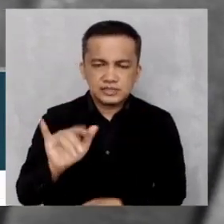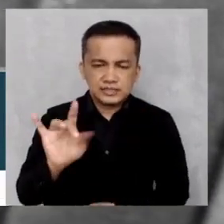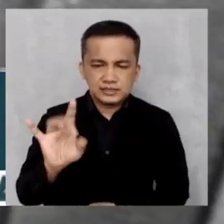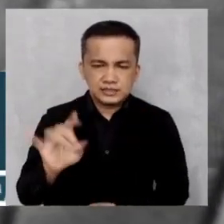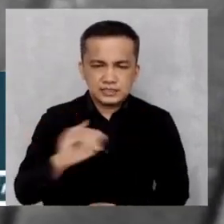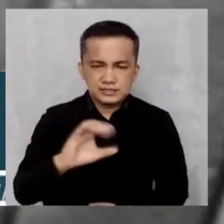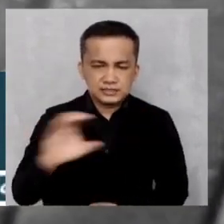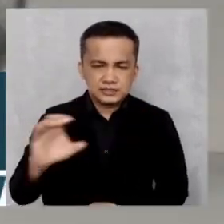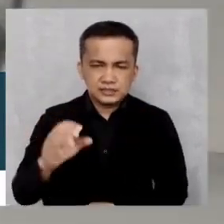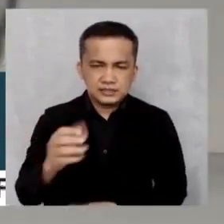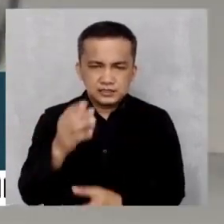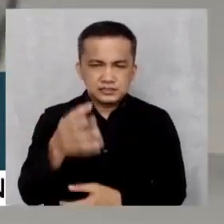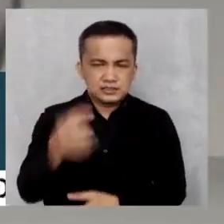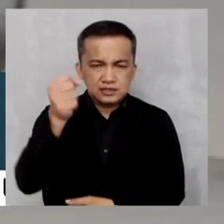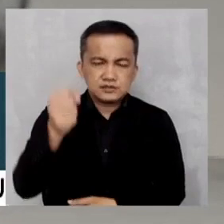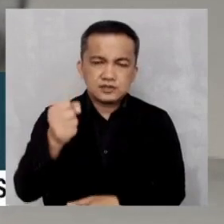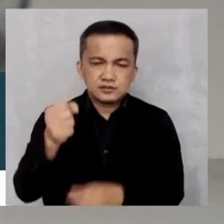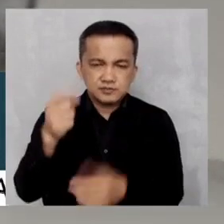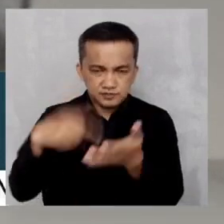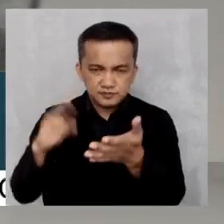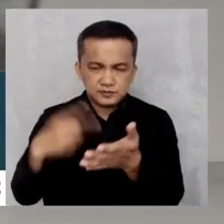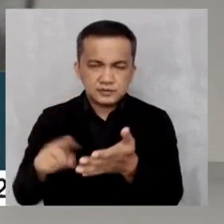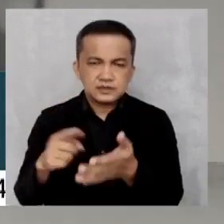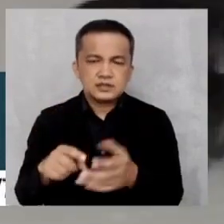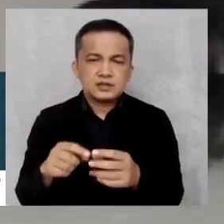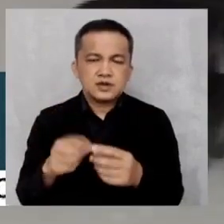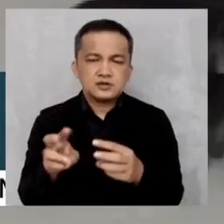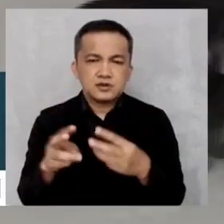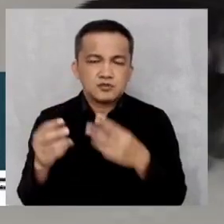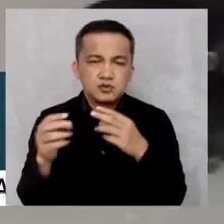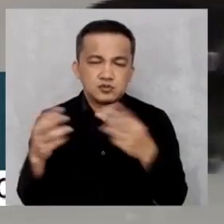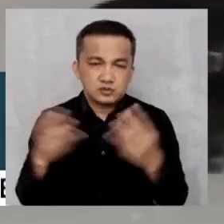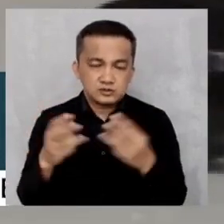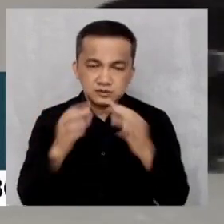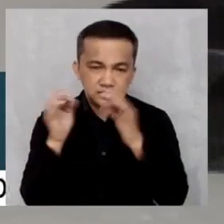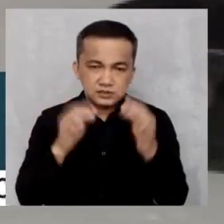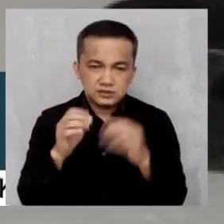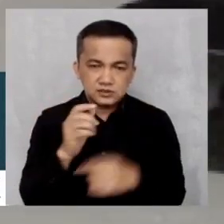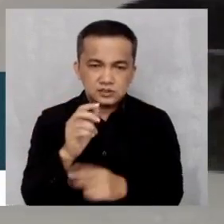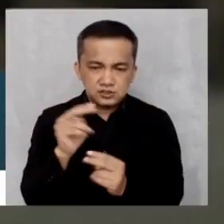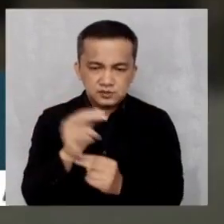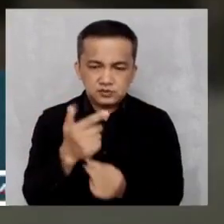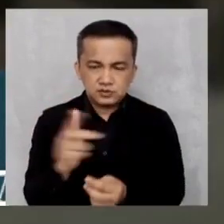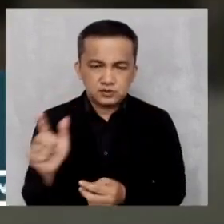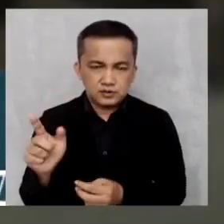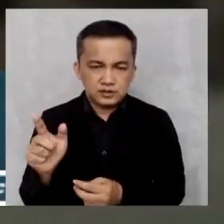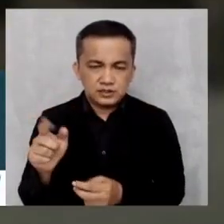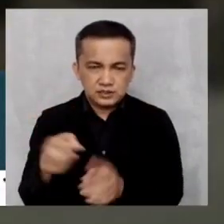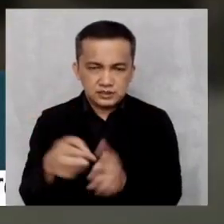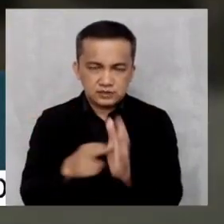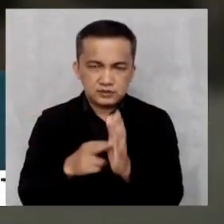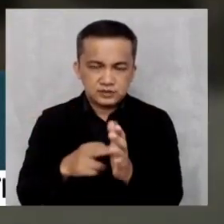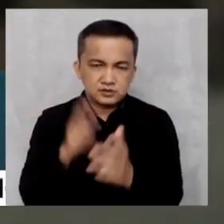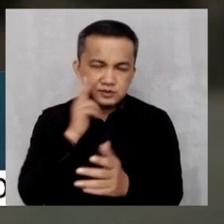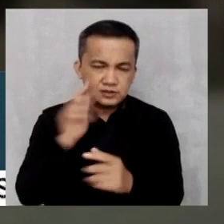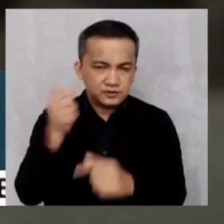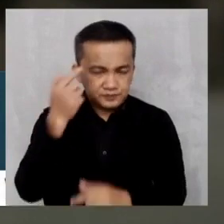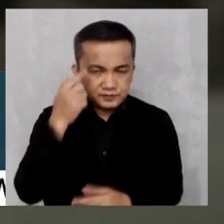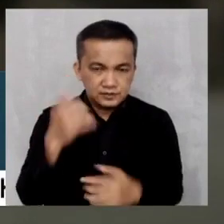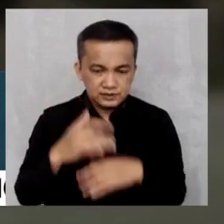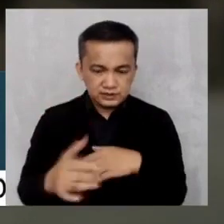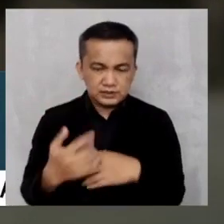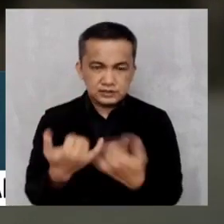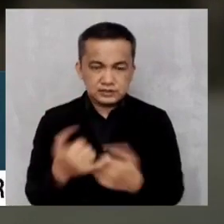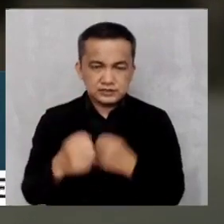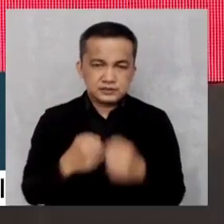its probe on the bloody drug war in November 2021 at the request of the Duterte administration. Earlier this year, the